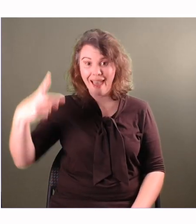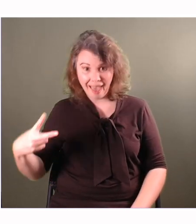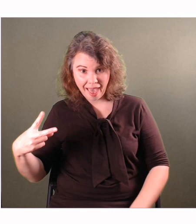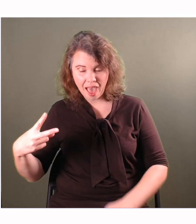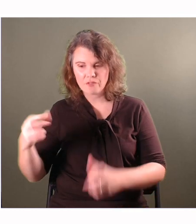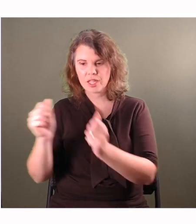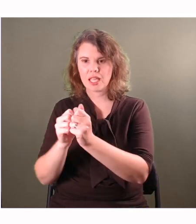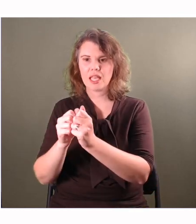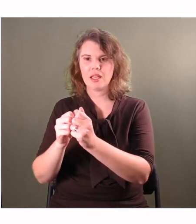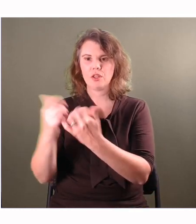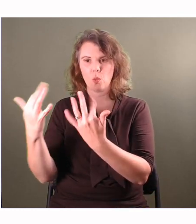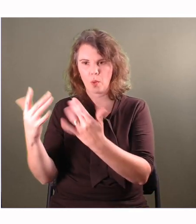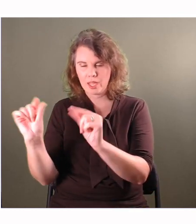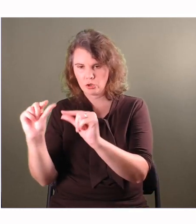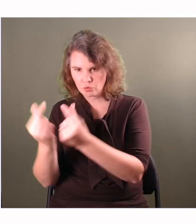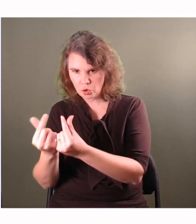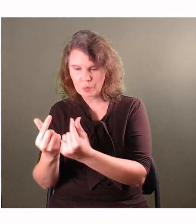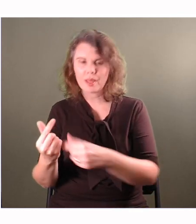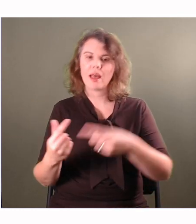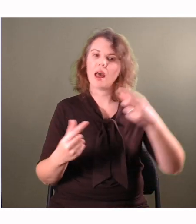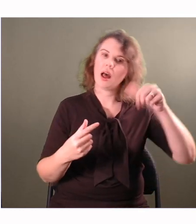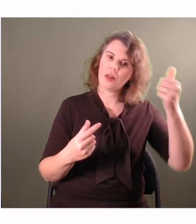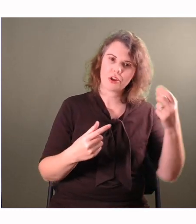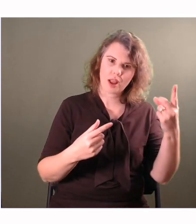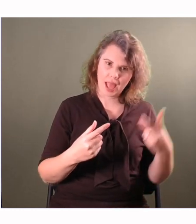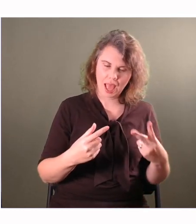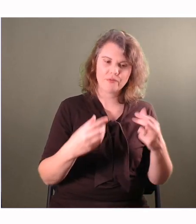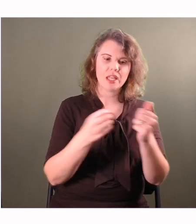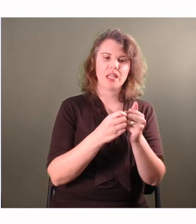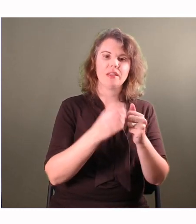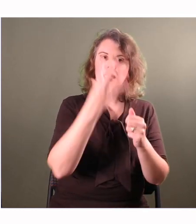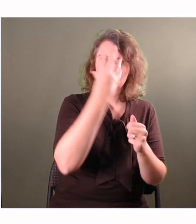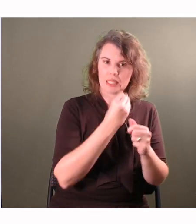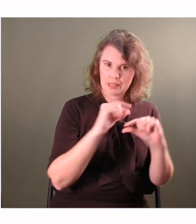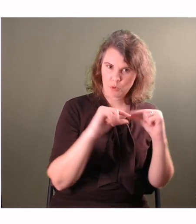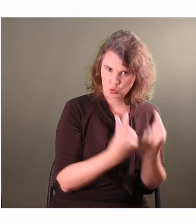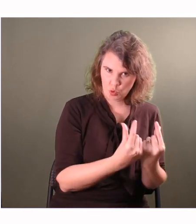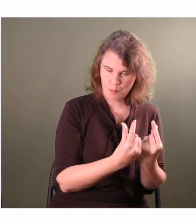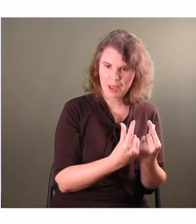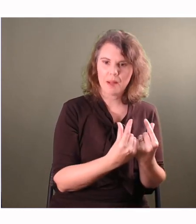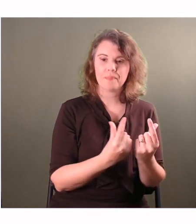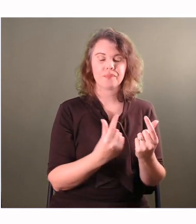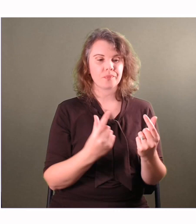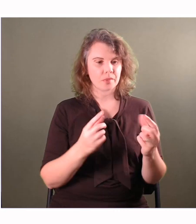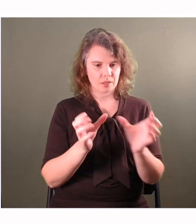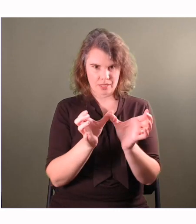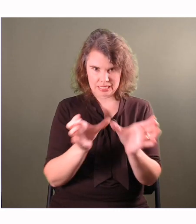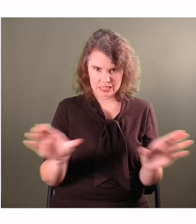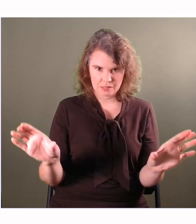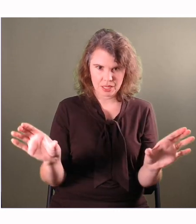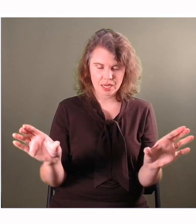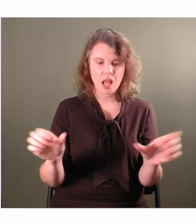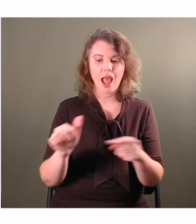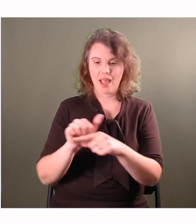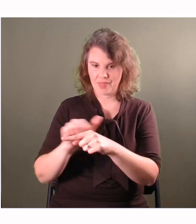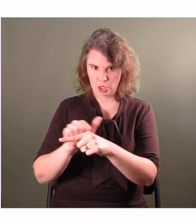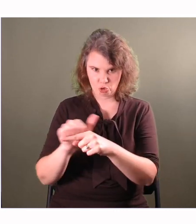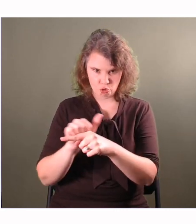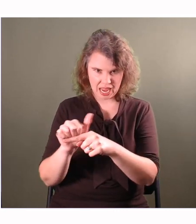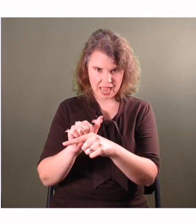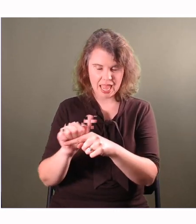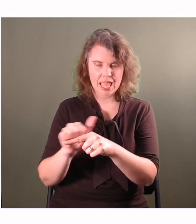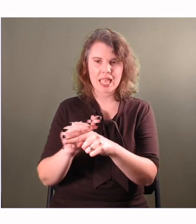half of their subjects were in the wake group and half the subjects were in the sleep group. And what they did is